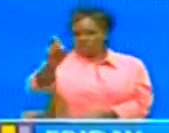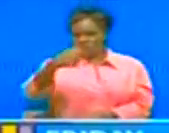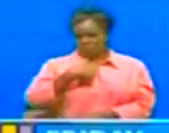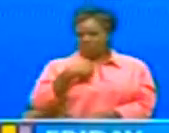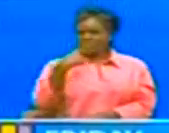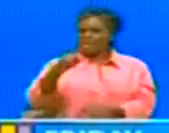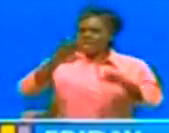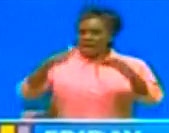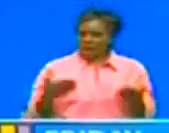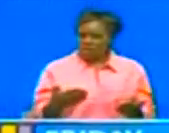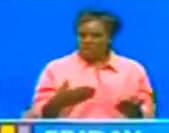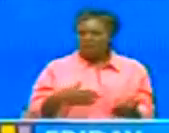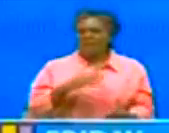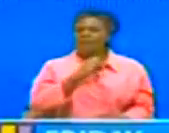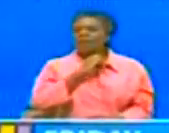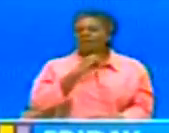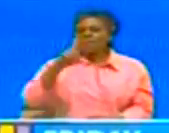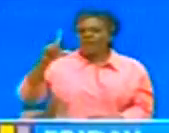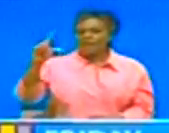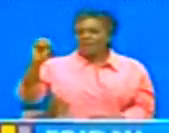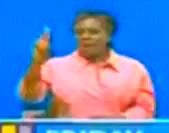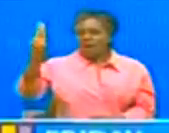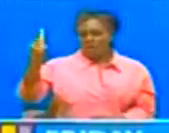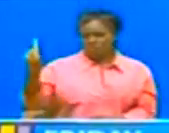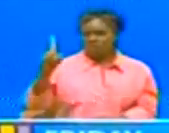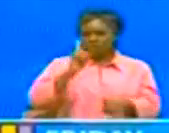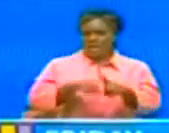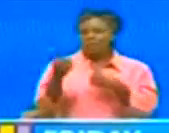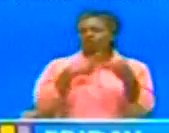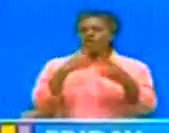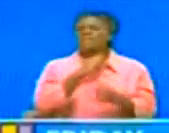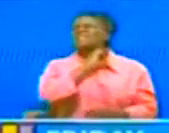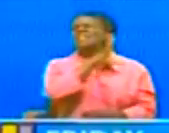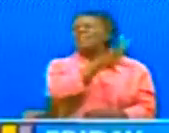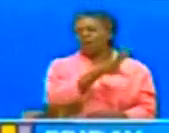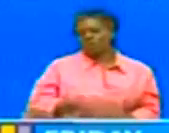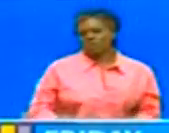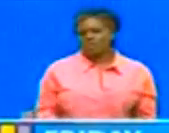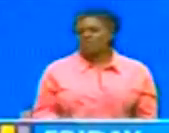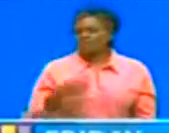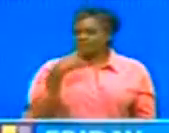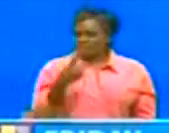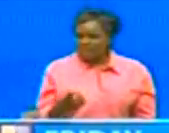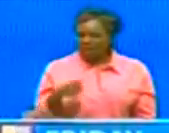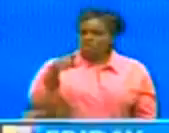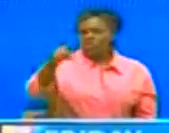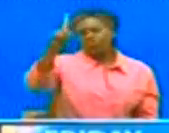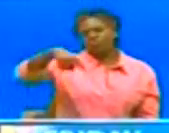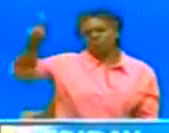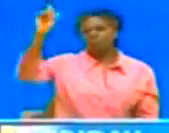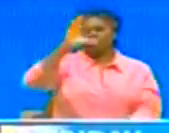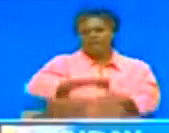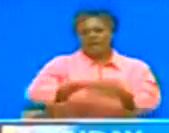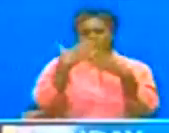we say loud or Lord when somebody speaks loudly? Uh-huh. I told her already you've gotten the